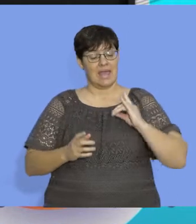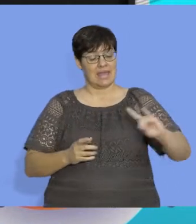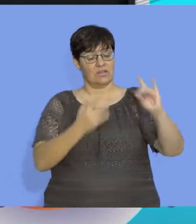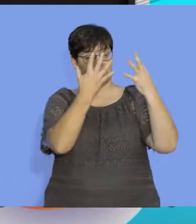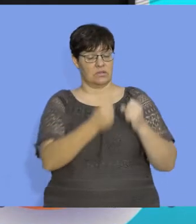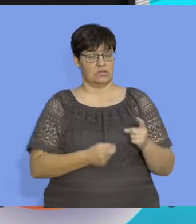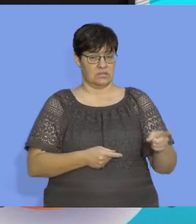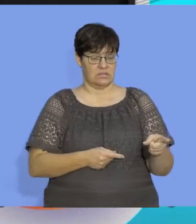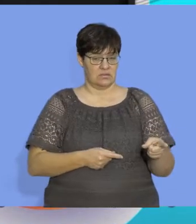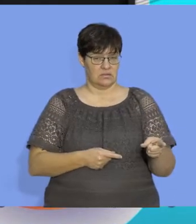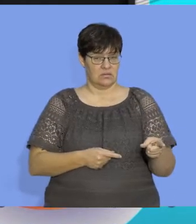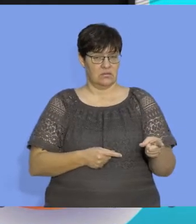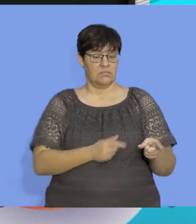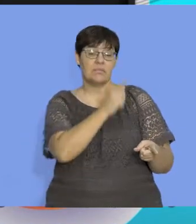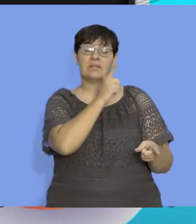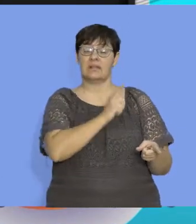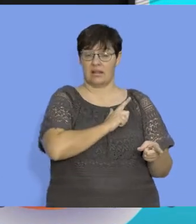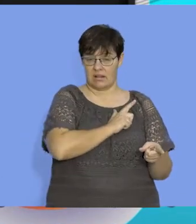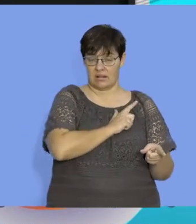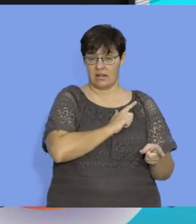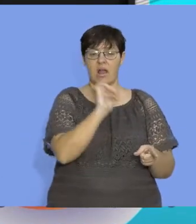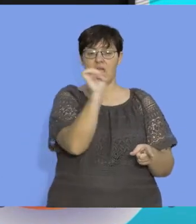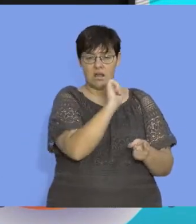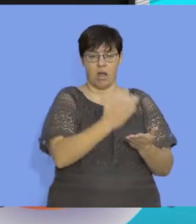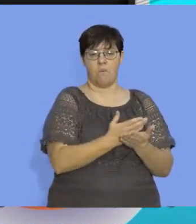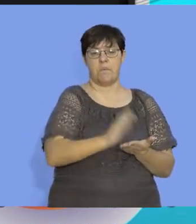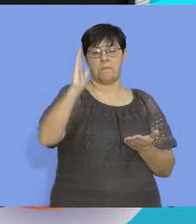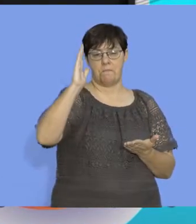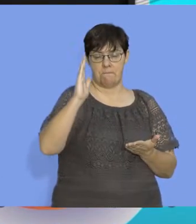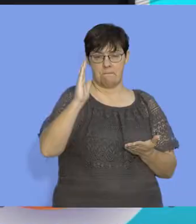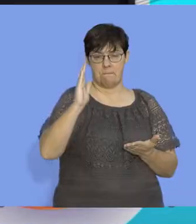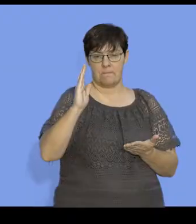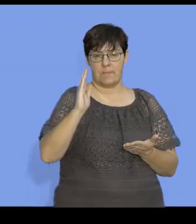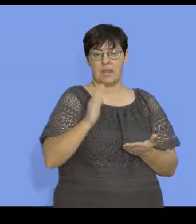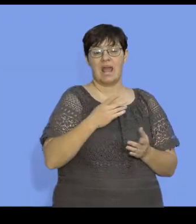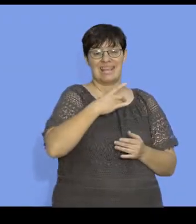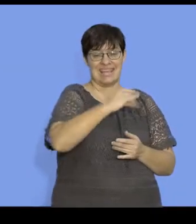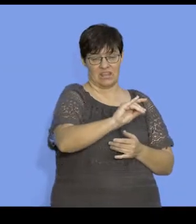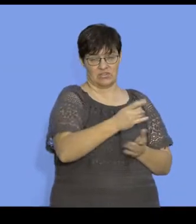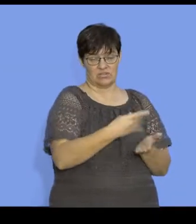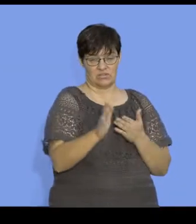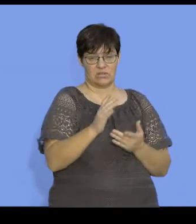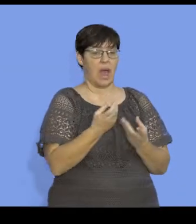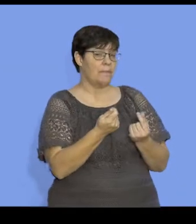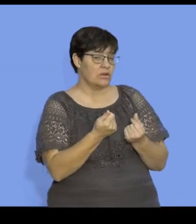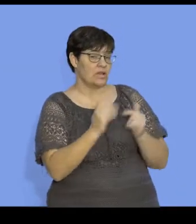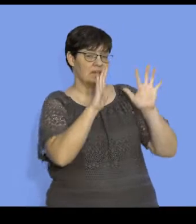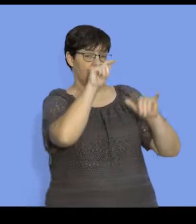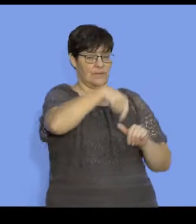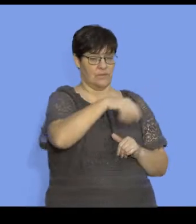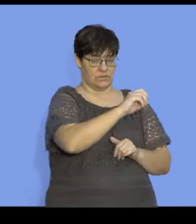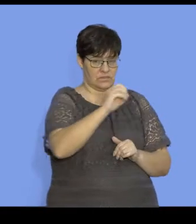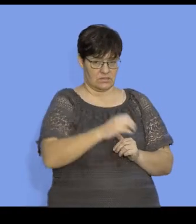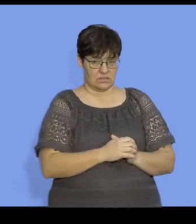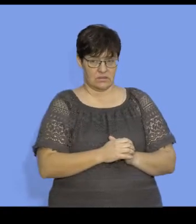vehicle was disposed of, was sold for cash for 10,000 Rand, there's my selling price. Clearly you can see